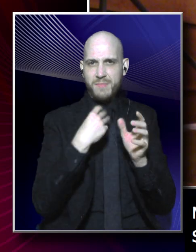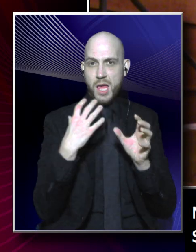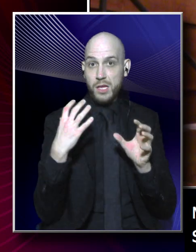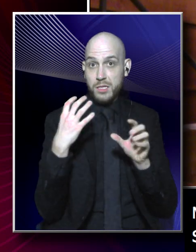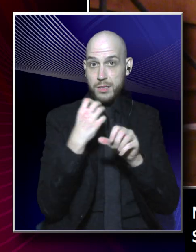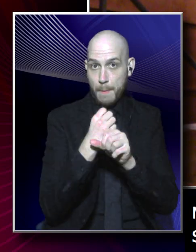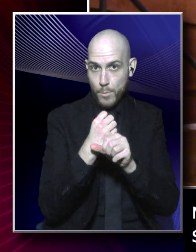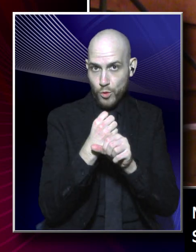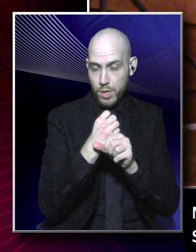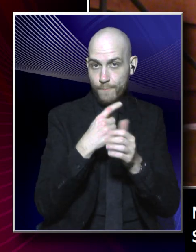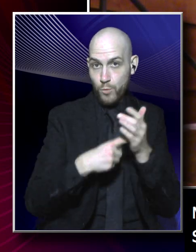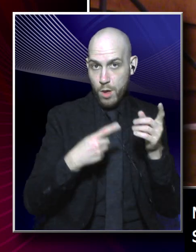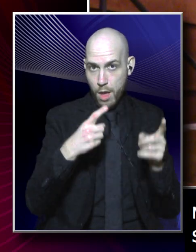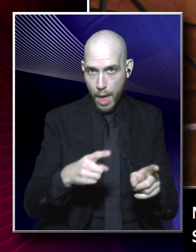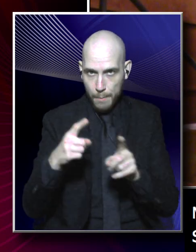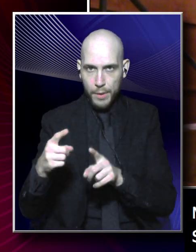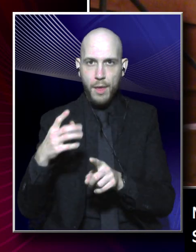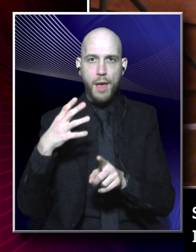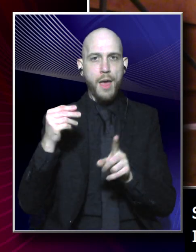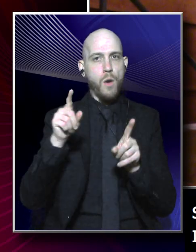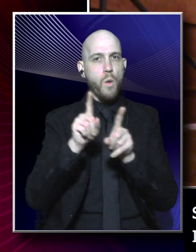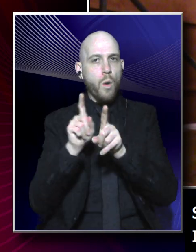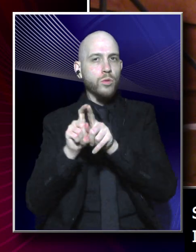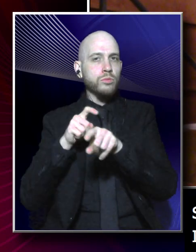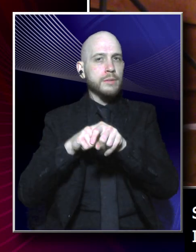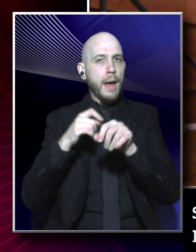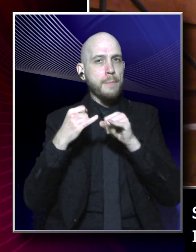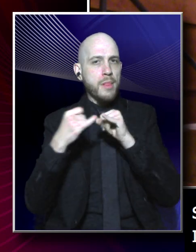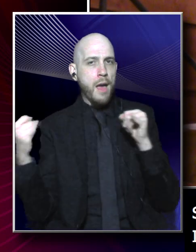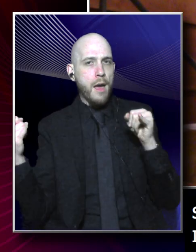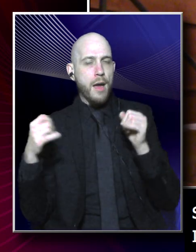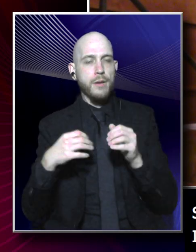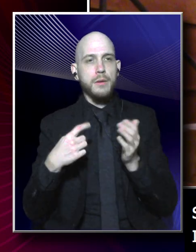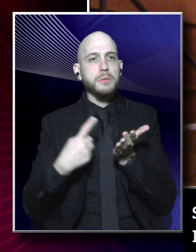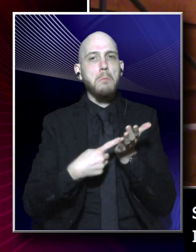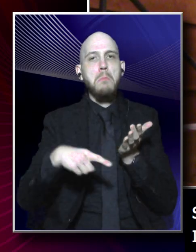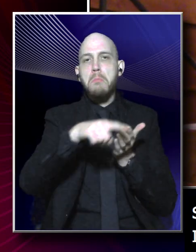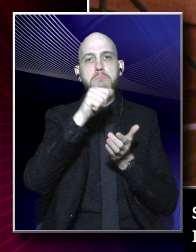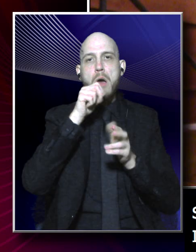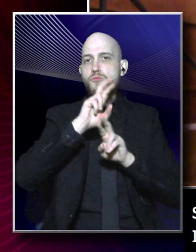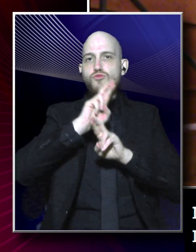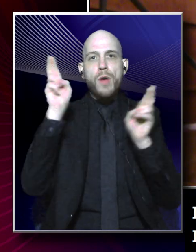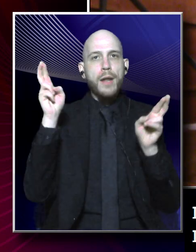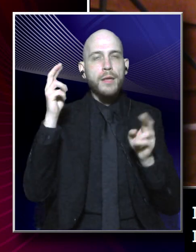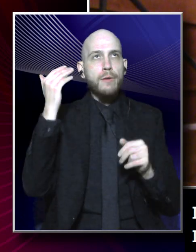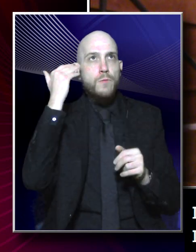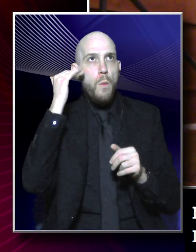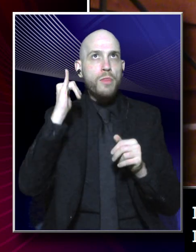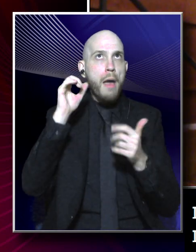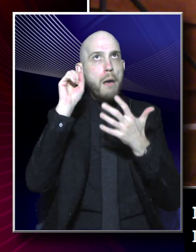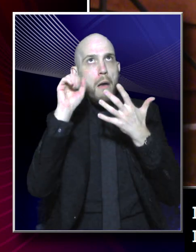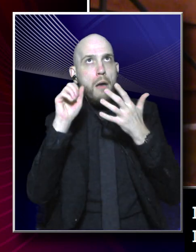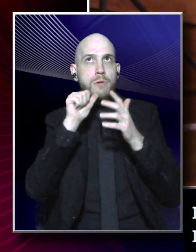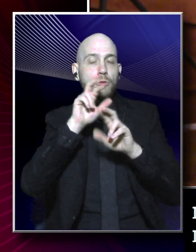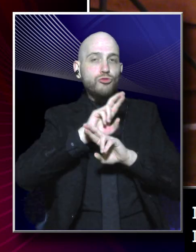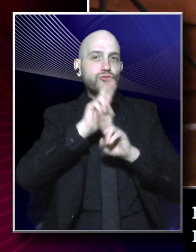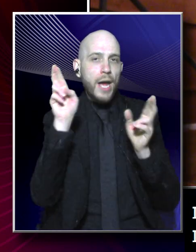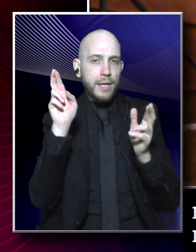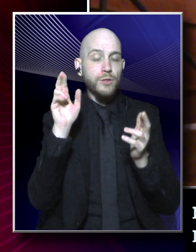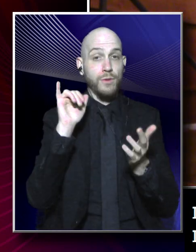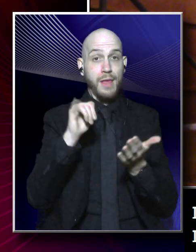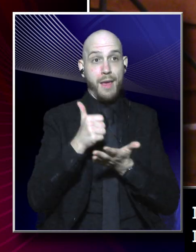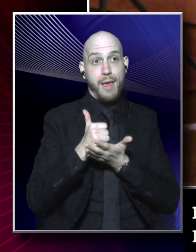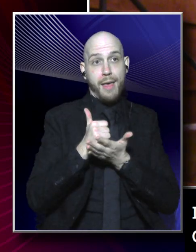the issue to be. Sometimes they don't really have that in their mind, and so I've found that that has helped them to get